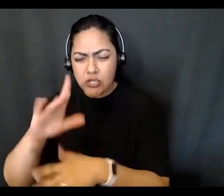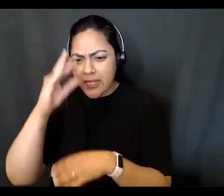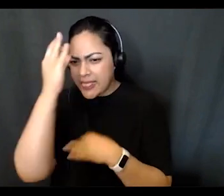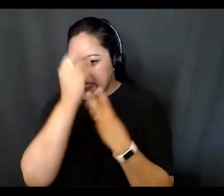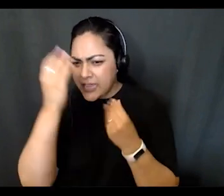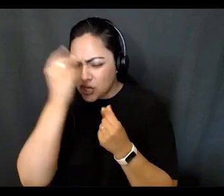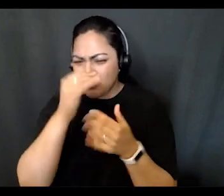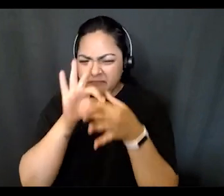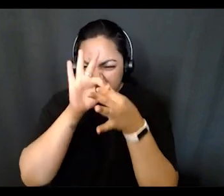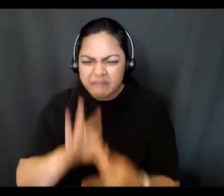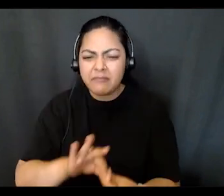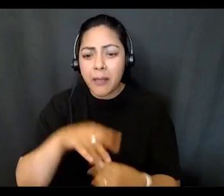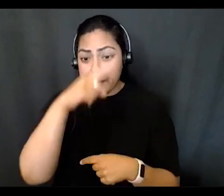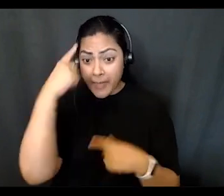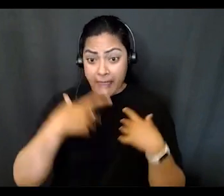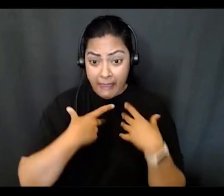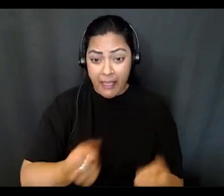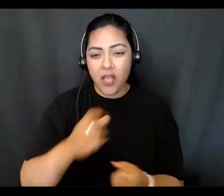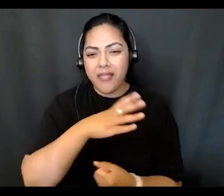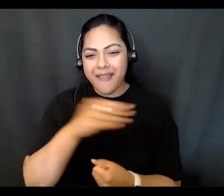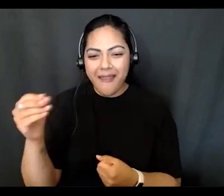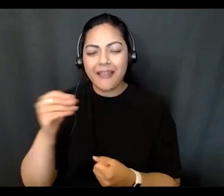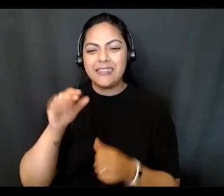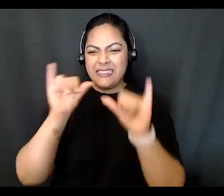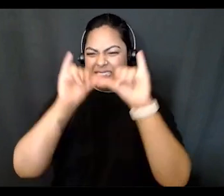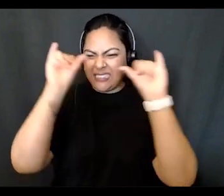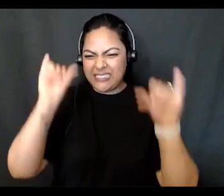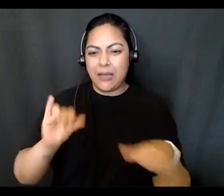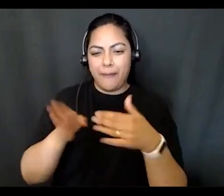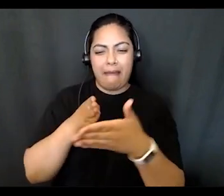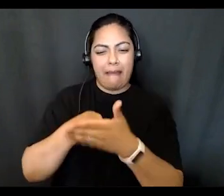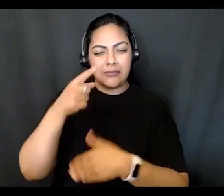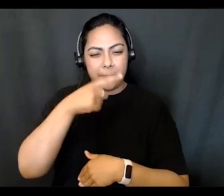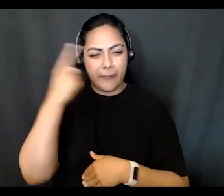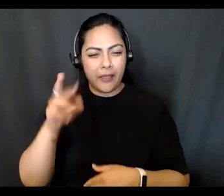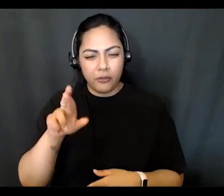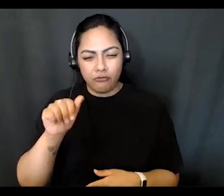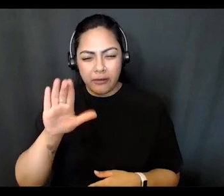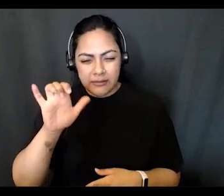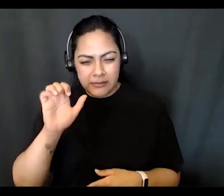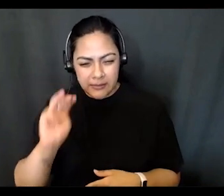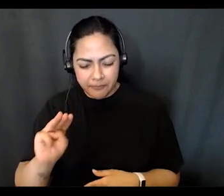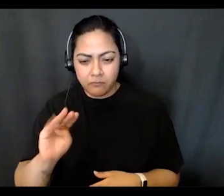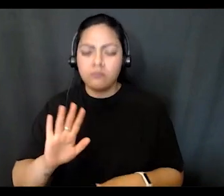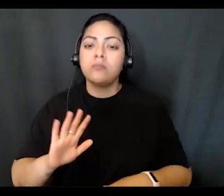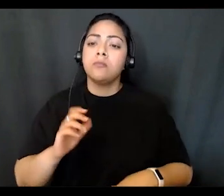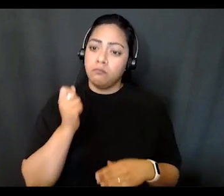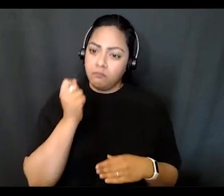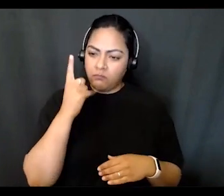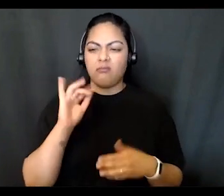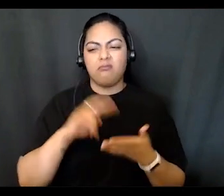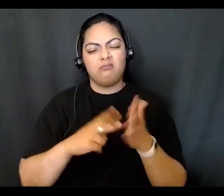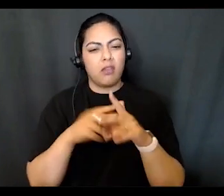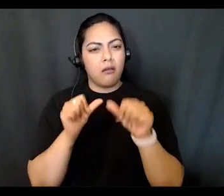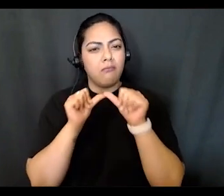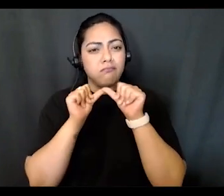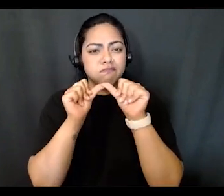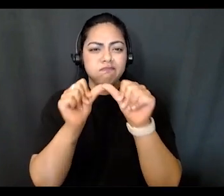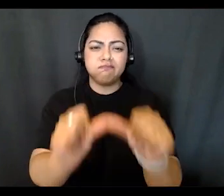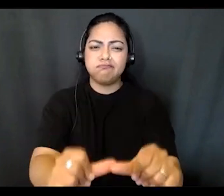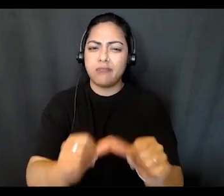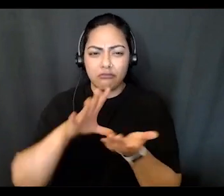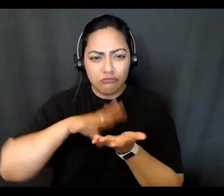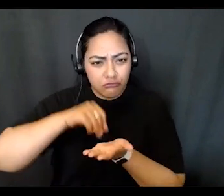health and systemic anti-Black racism. We understand that this will involve continuous learning,